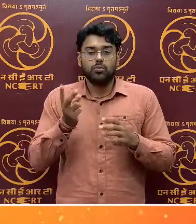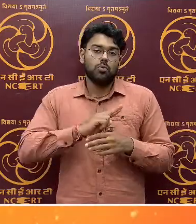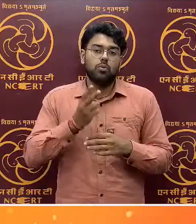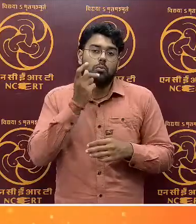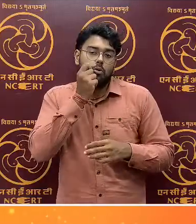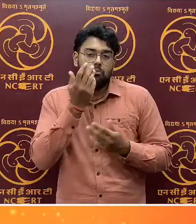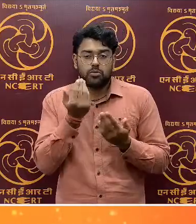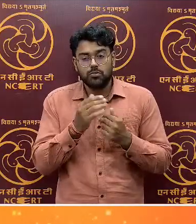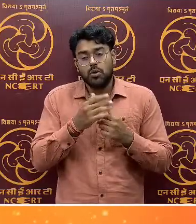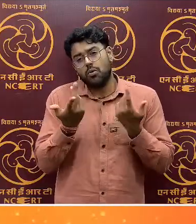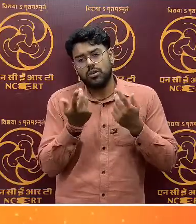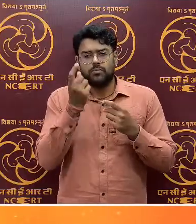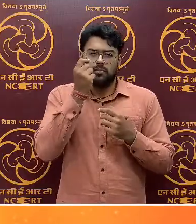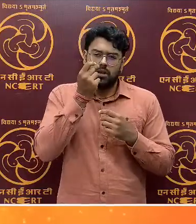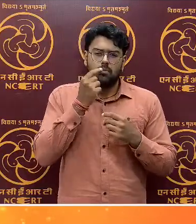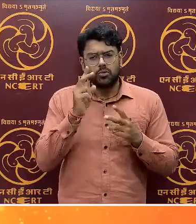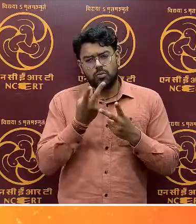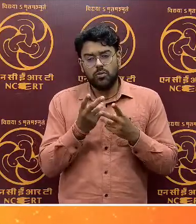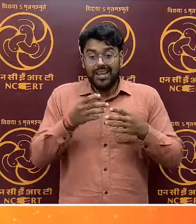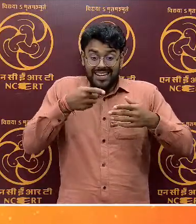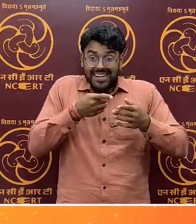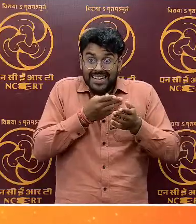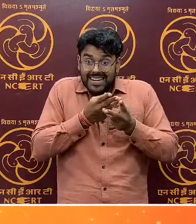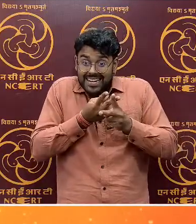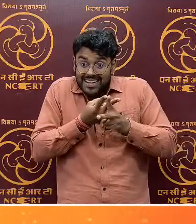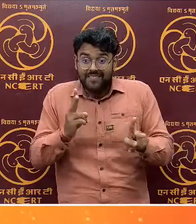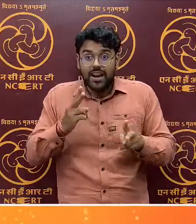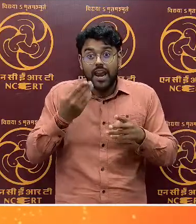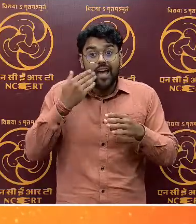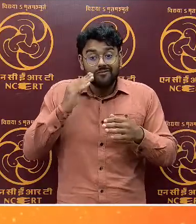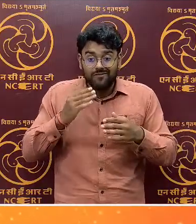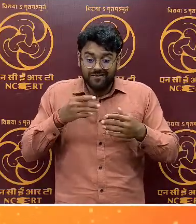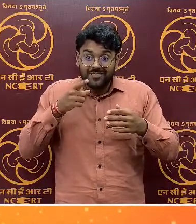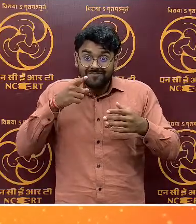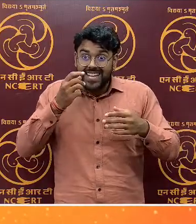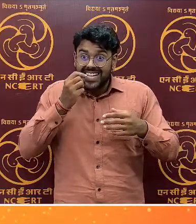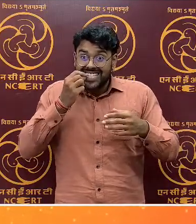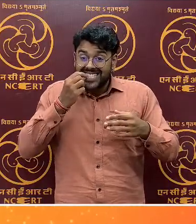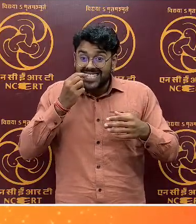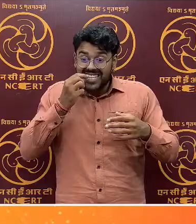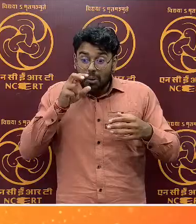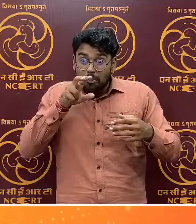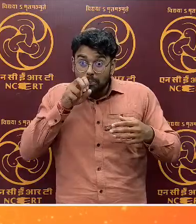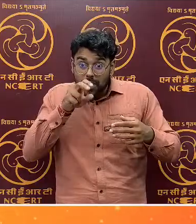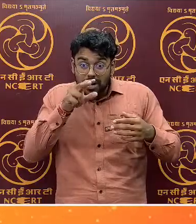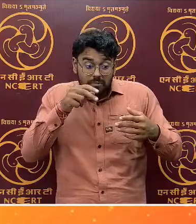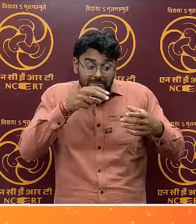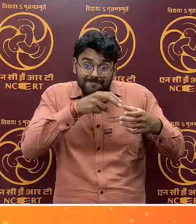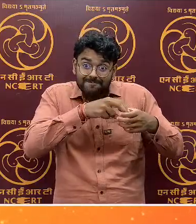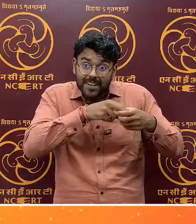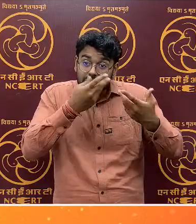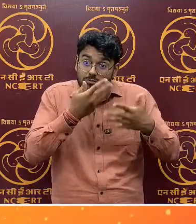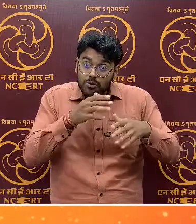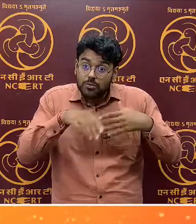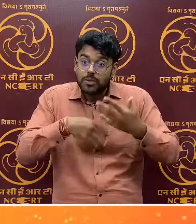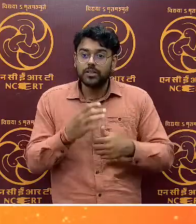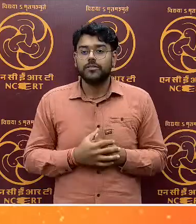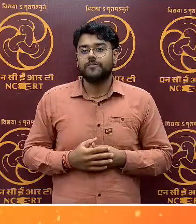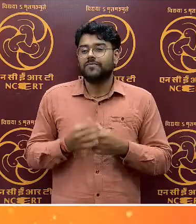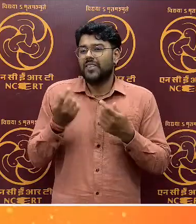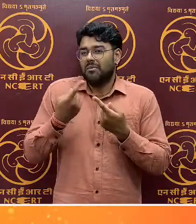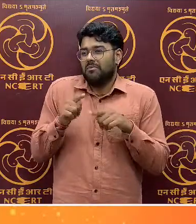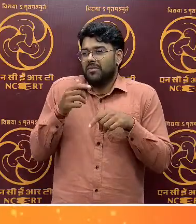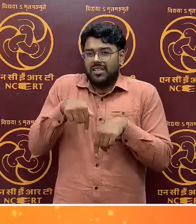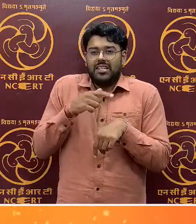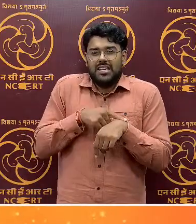dependent on how the division of cell takes place after fertilization, when the cell is getting fertilized. Right. Now, Okay. ma'am, we are left with only